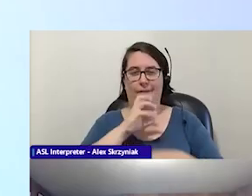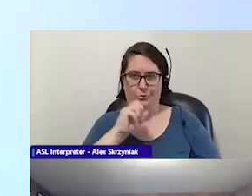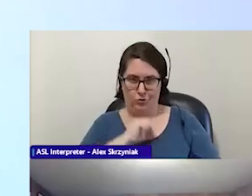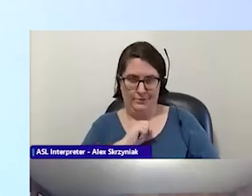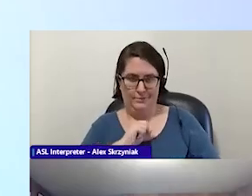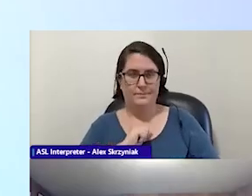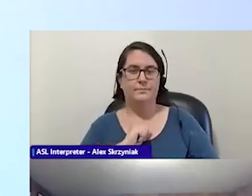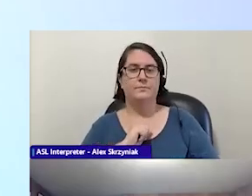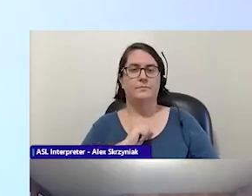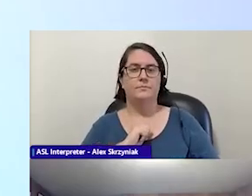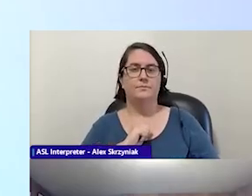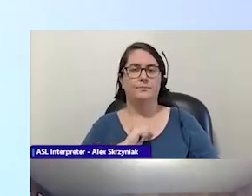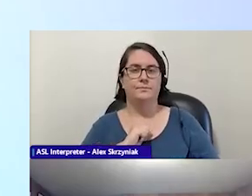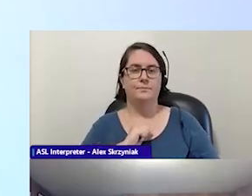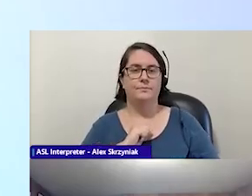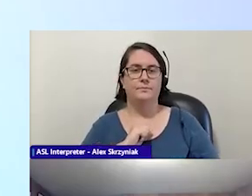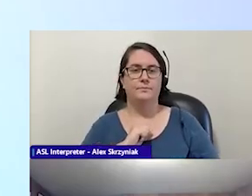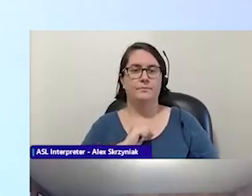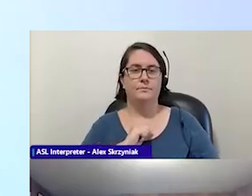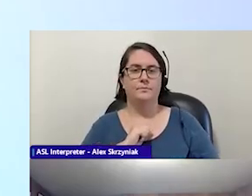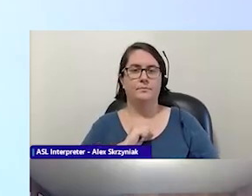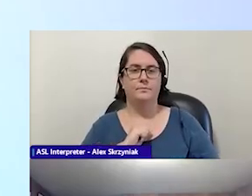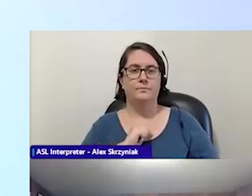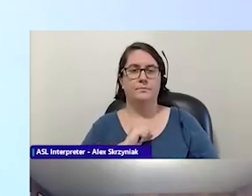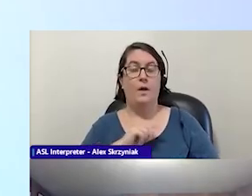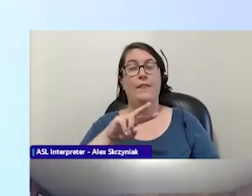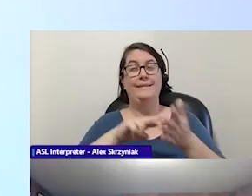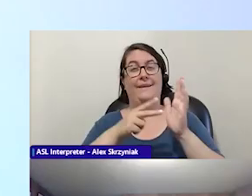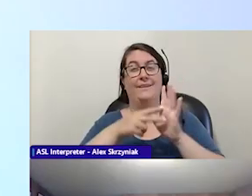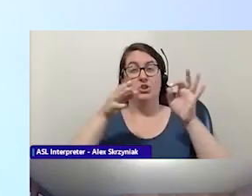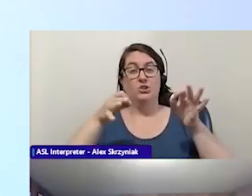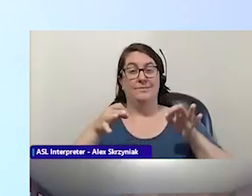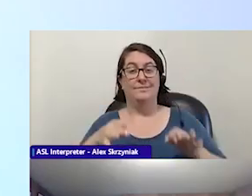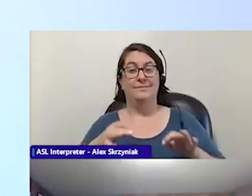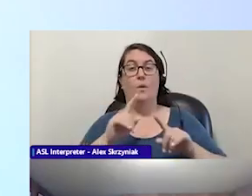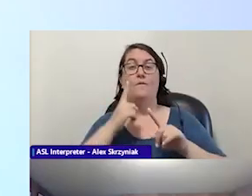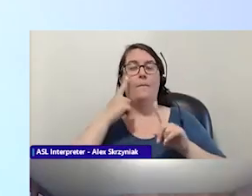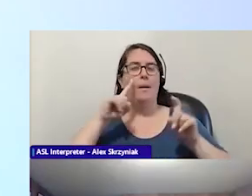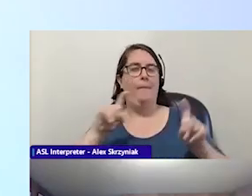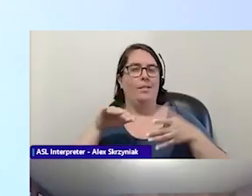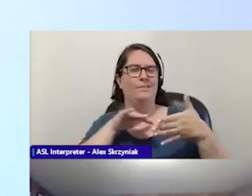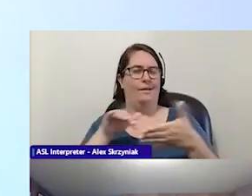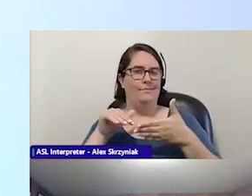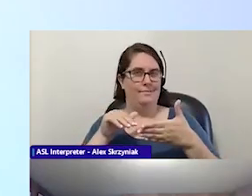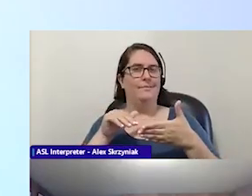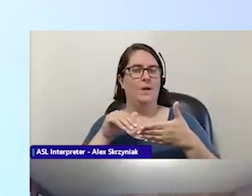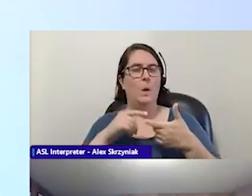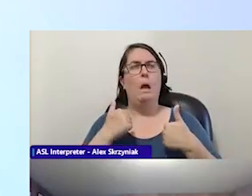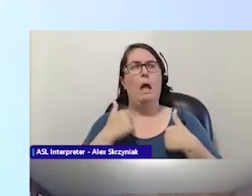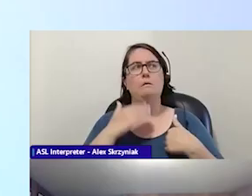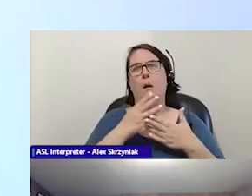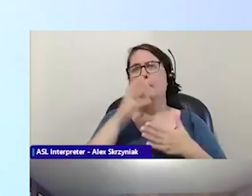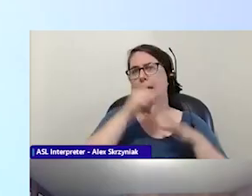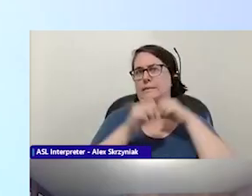The conceptual definitions were developed in a pilot study. We had some estimates of